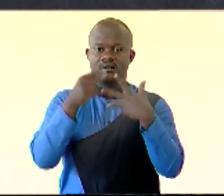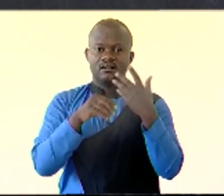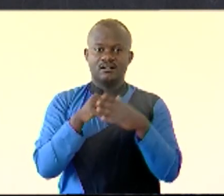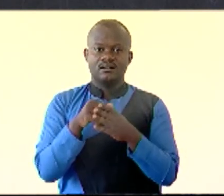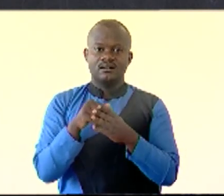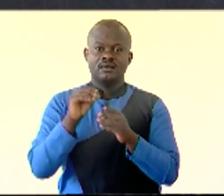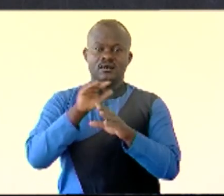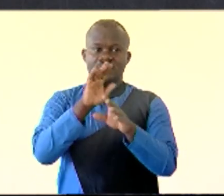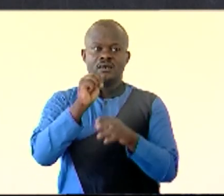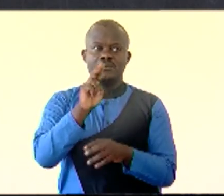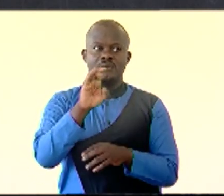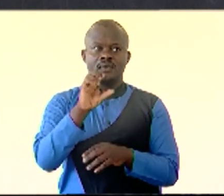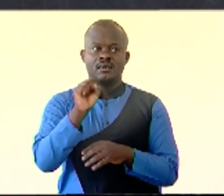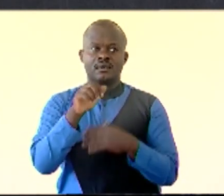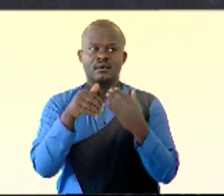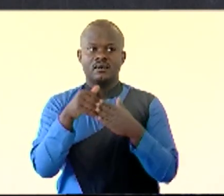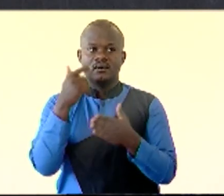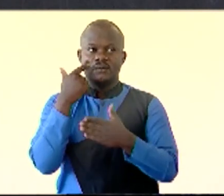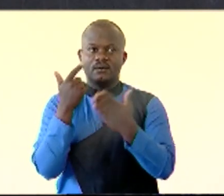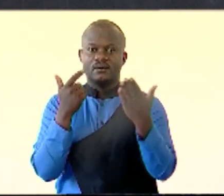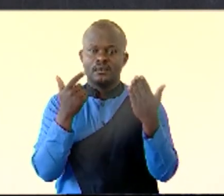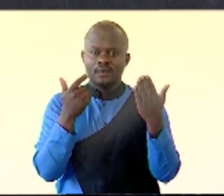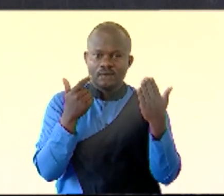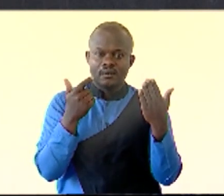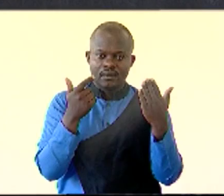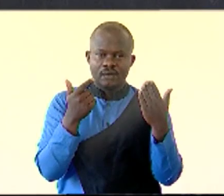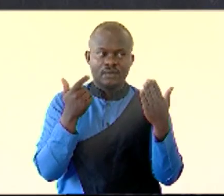the mucus carrying a trapped